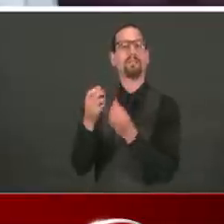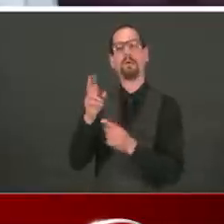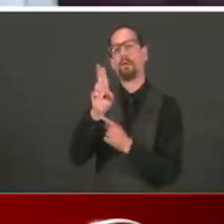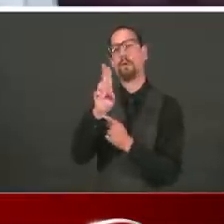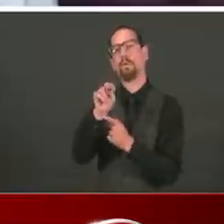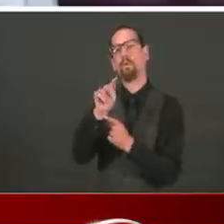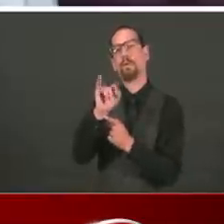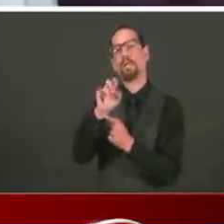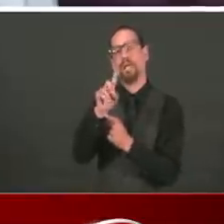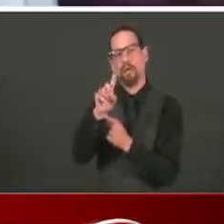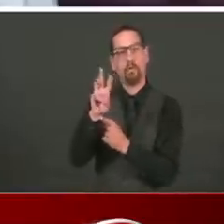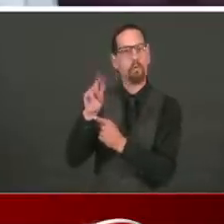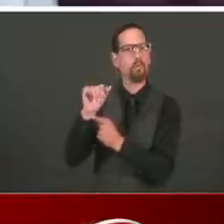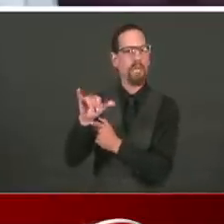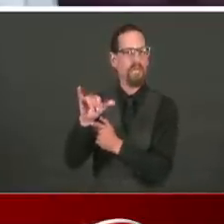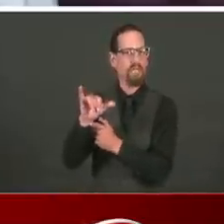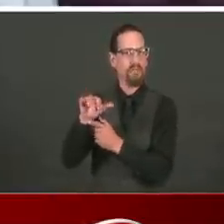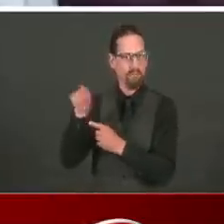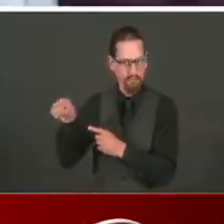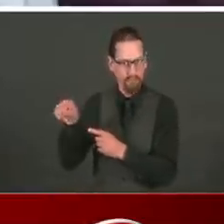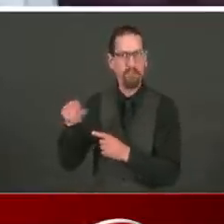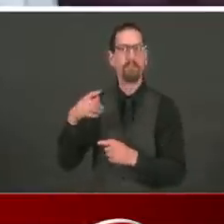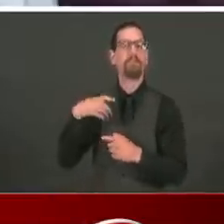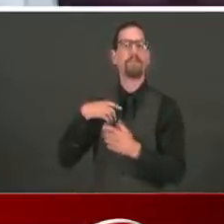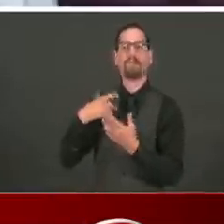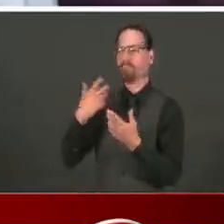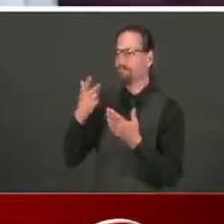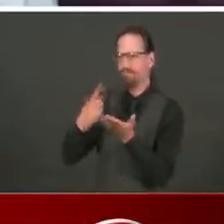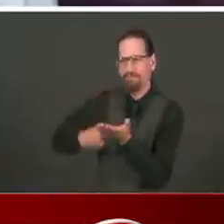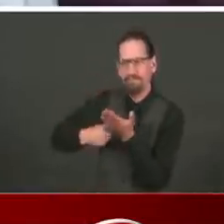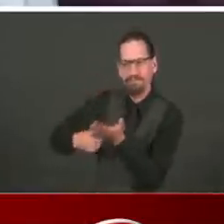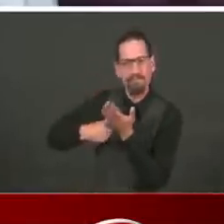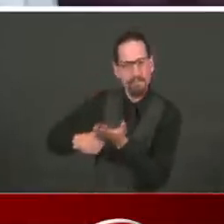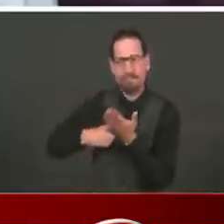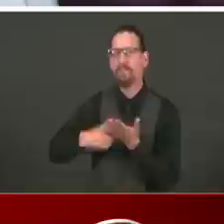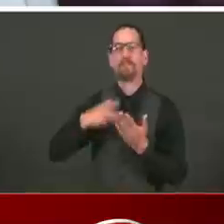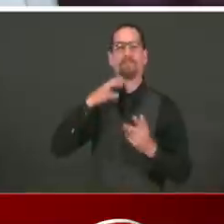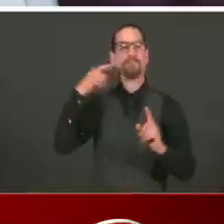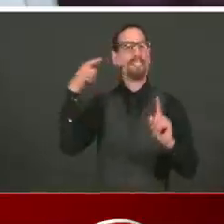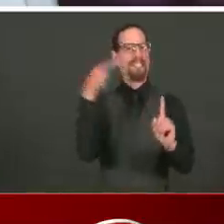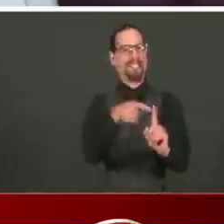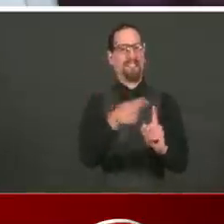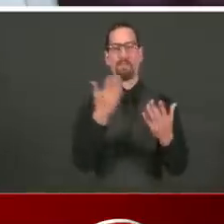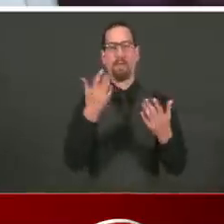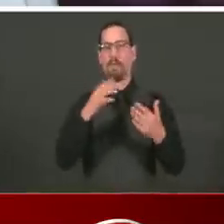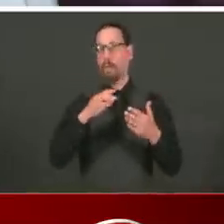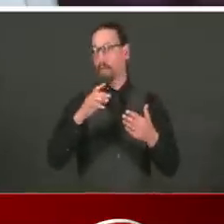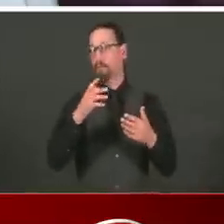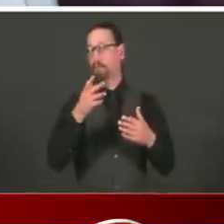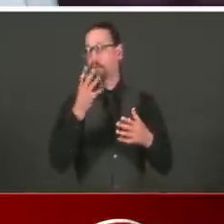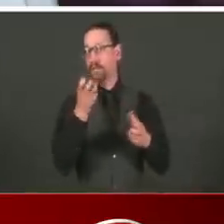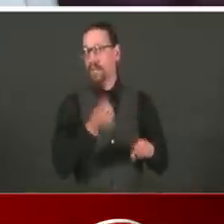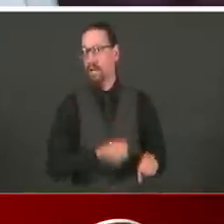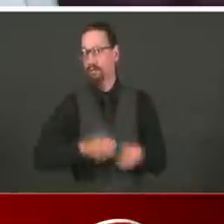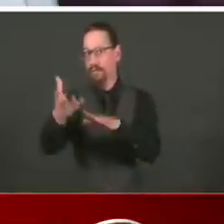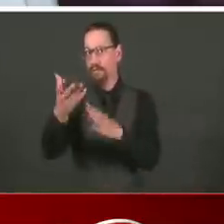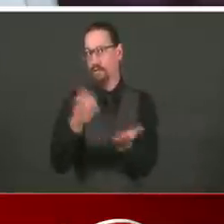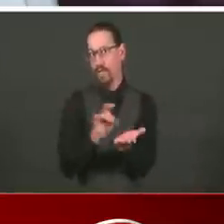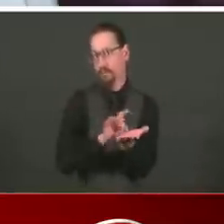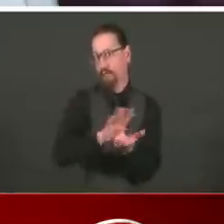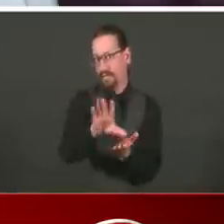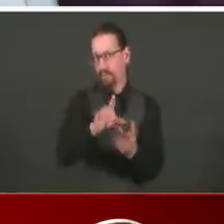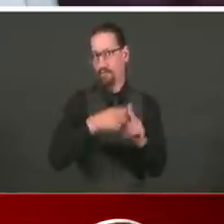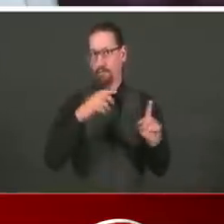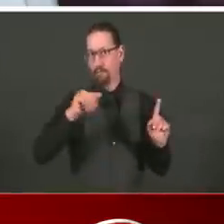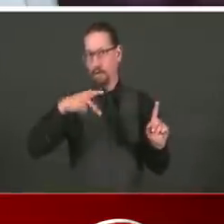address the eviction problem as courts have moved back into operations. Obviously, we haven't seen a lot of evictions because the courts were closed